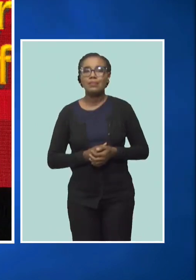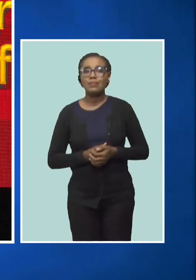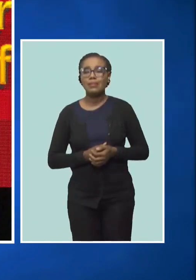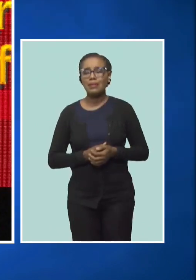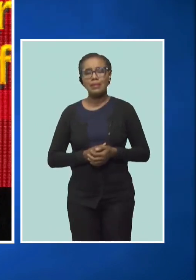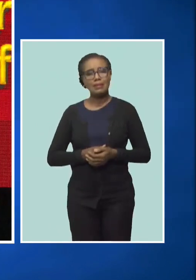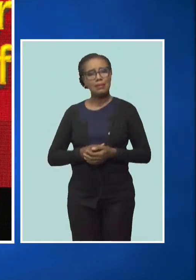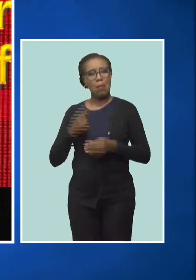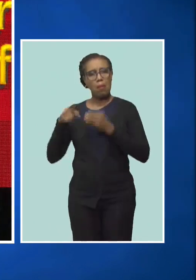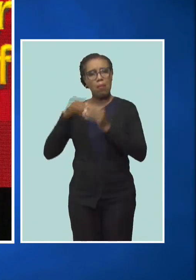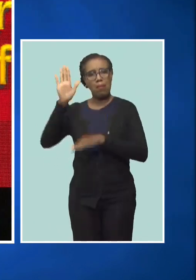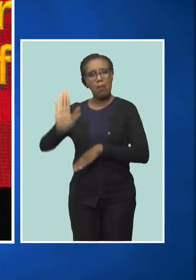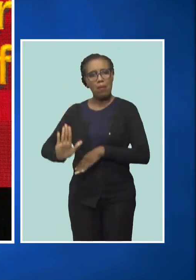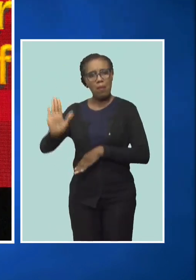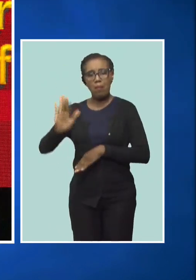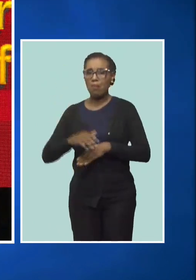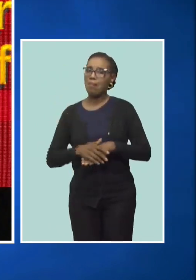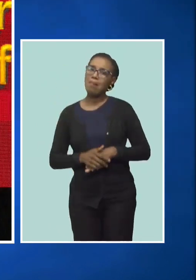her.